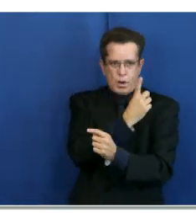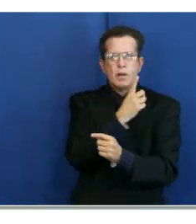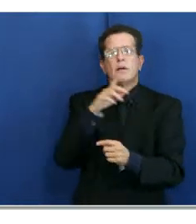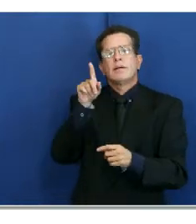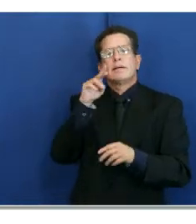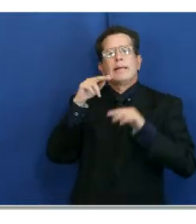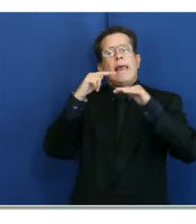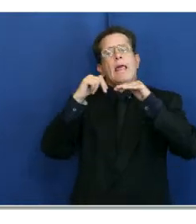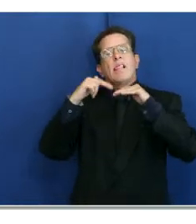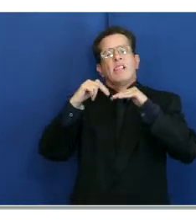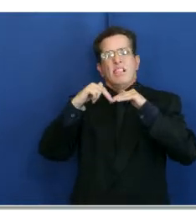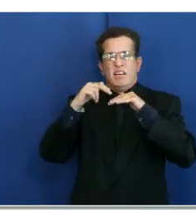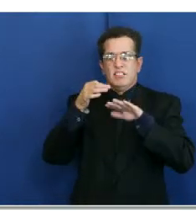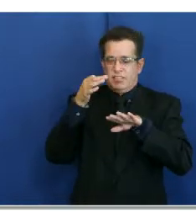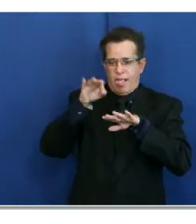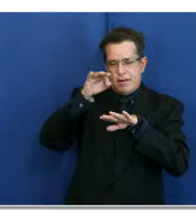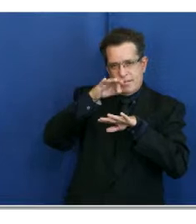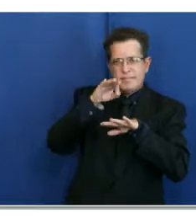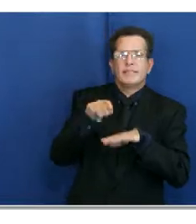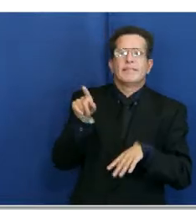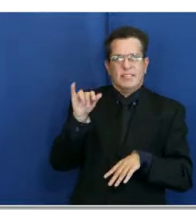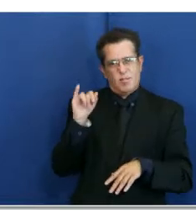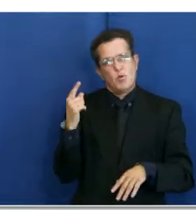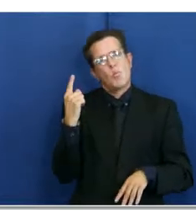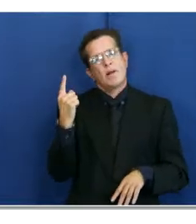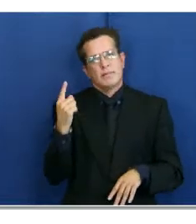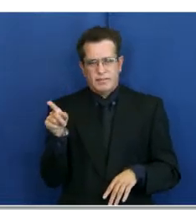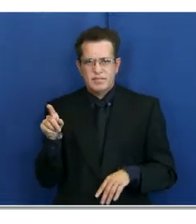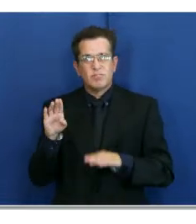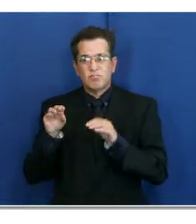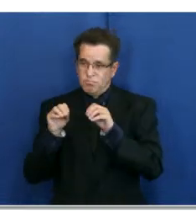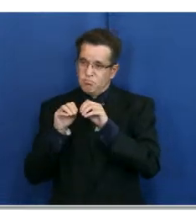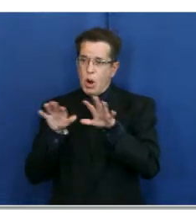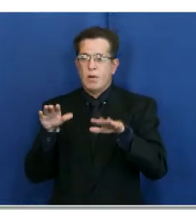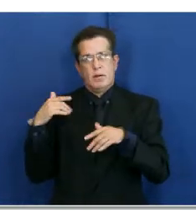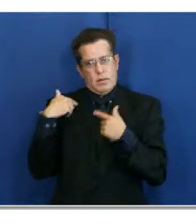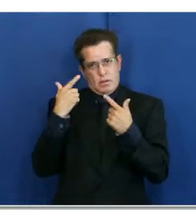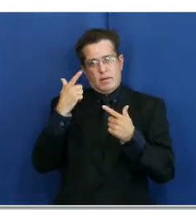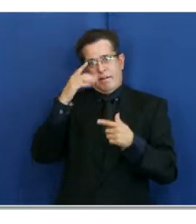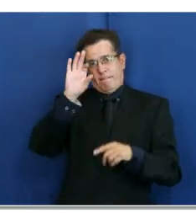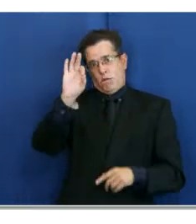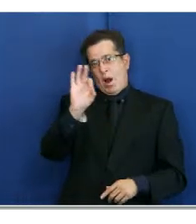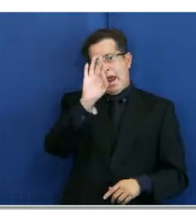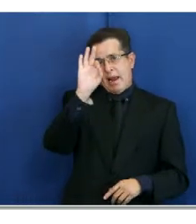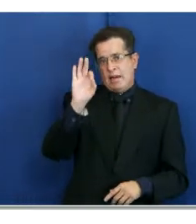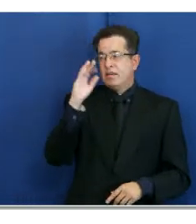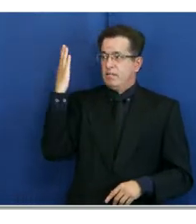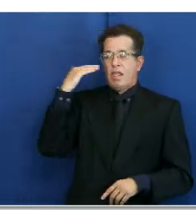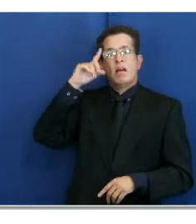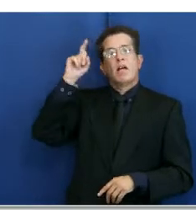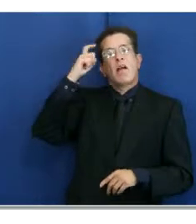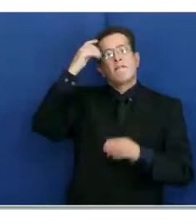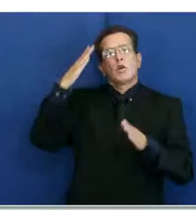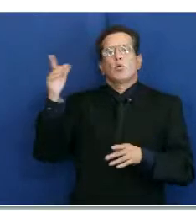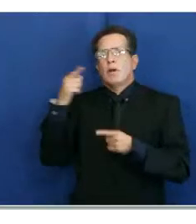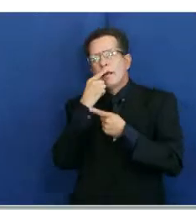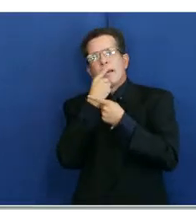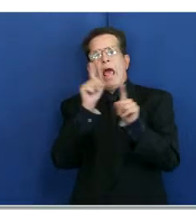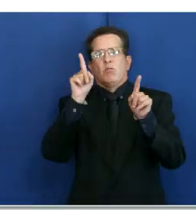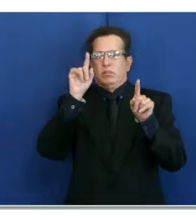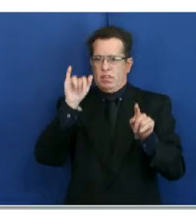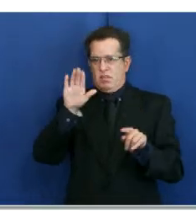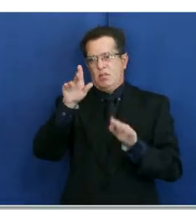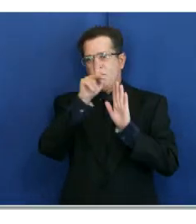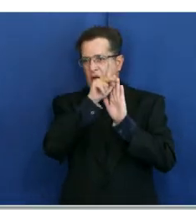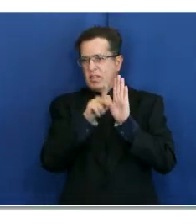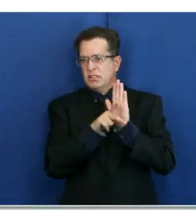nail salon. Now, as of Friday, and as a reminder, the governor announced the blueprint for